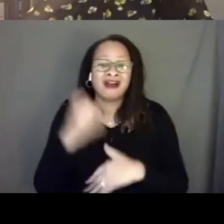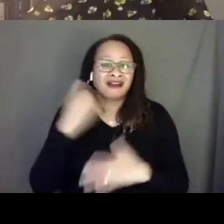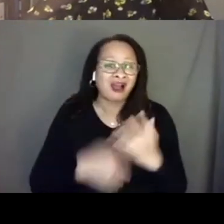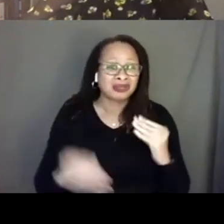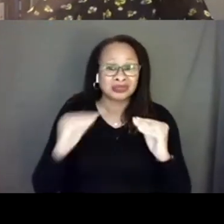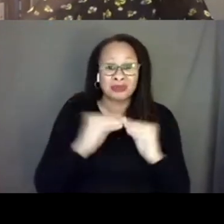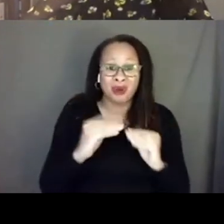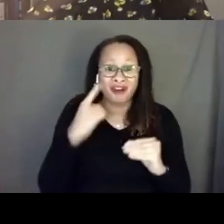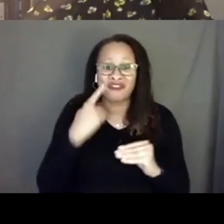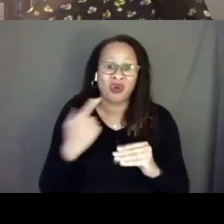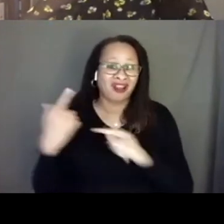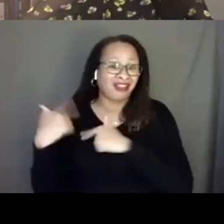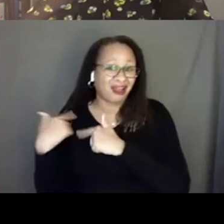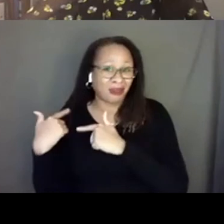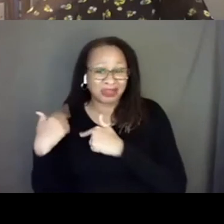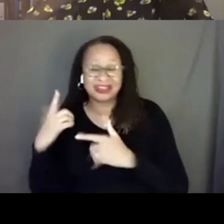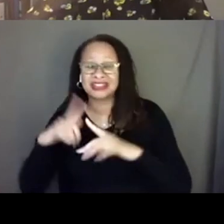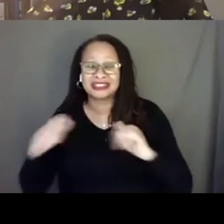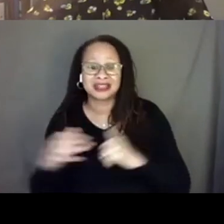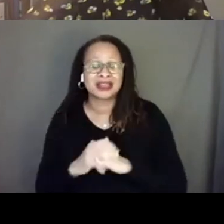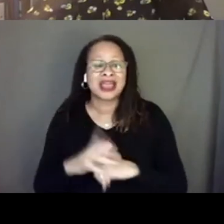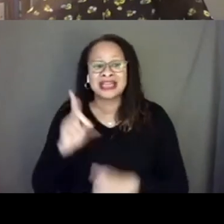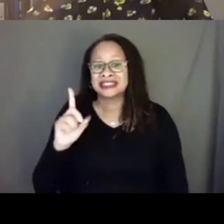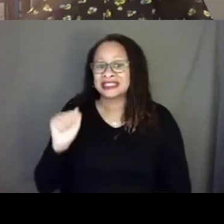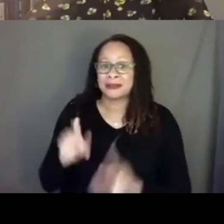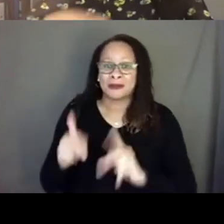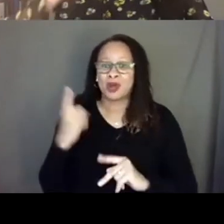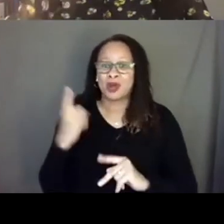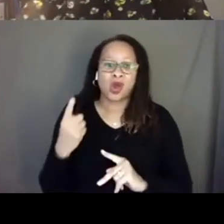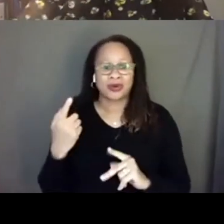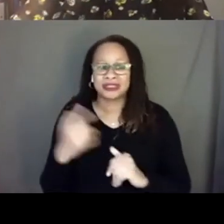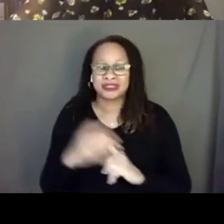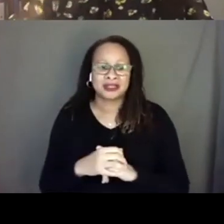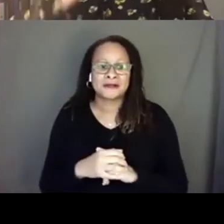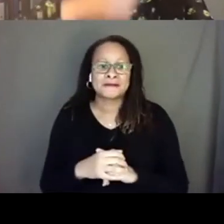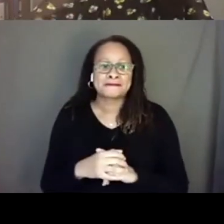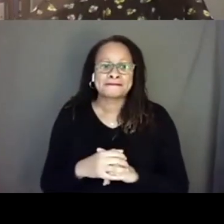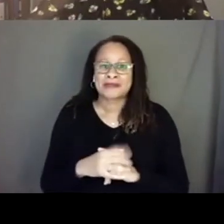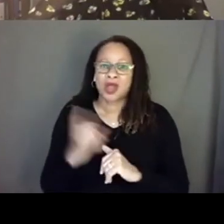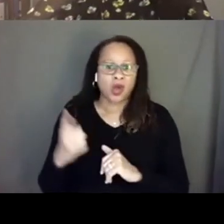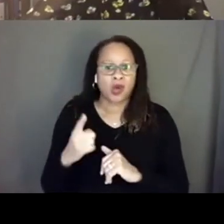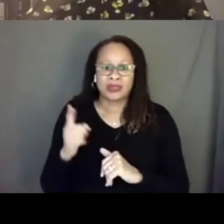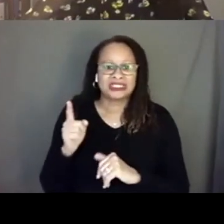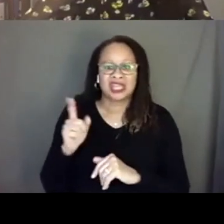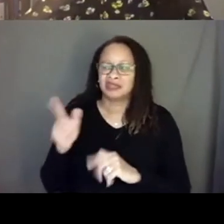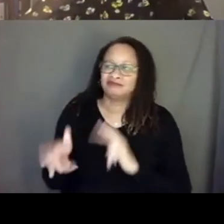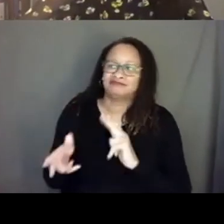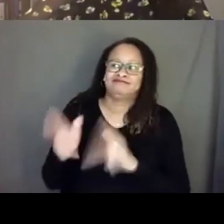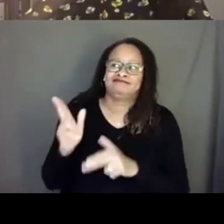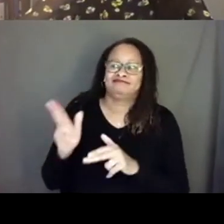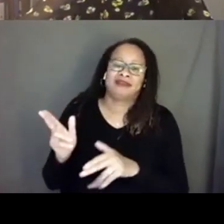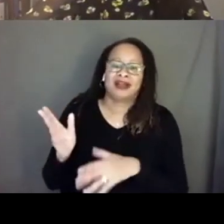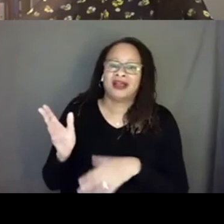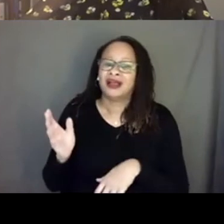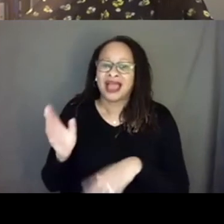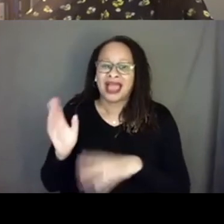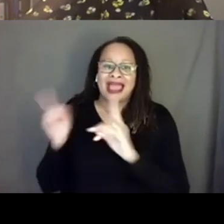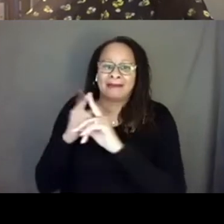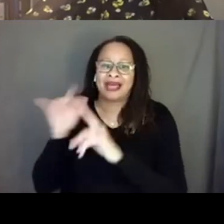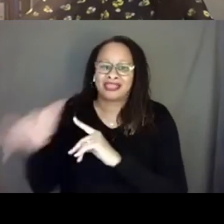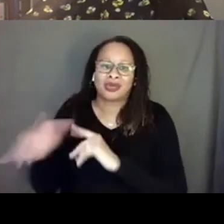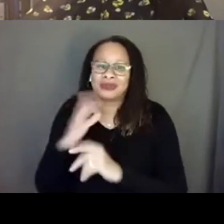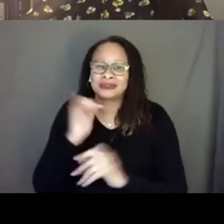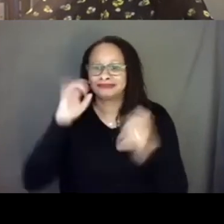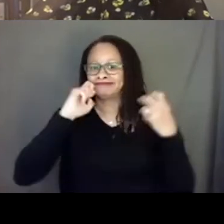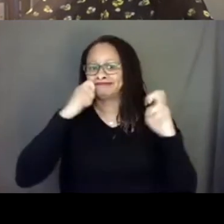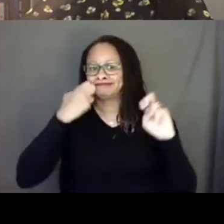potential liability? I mean, we disabled folks are always shooting down those misunderstandings. Does anyone want to speak